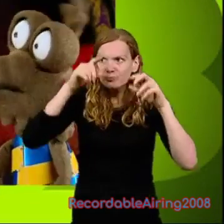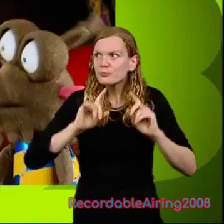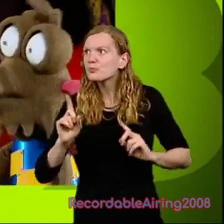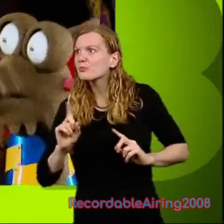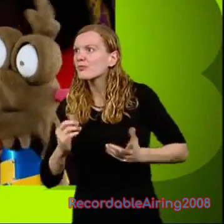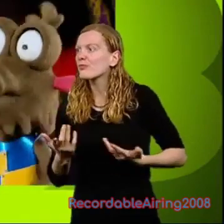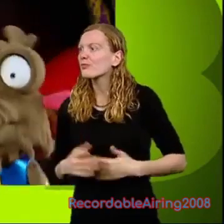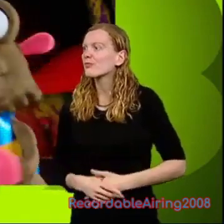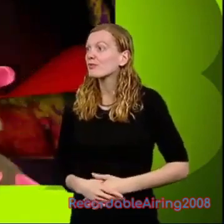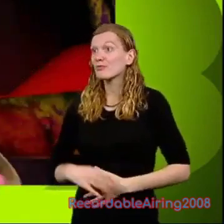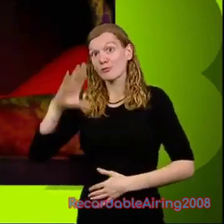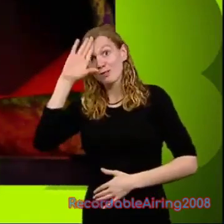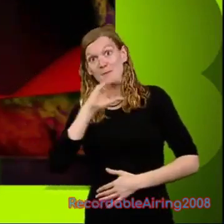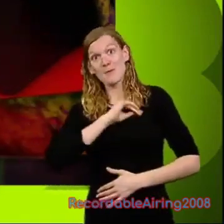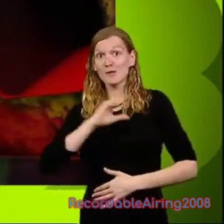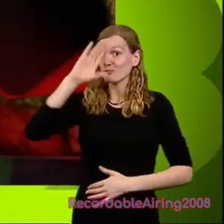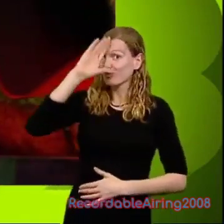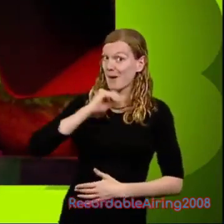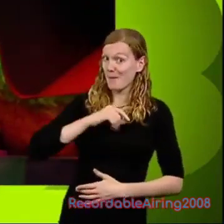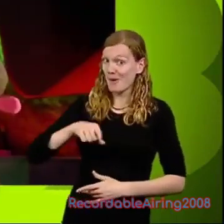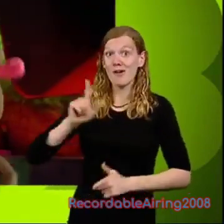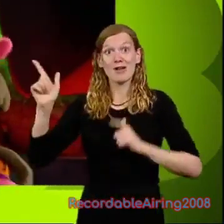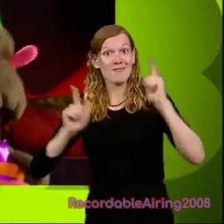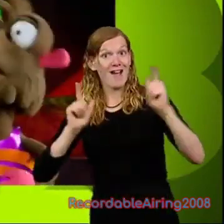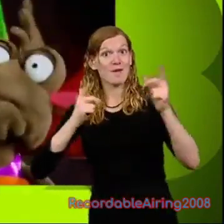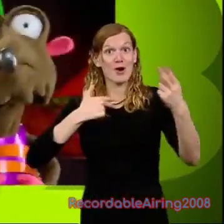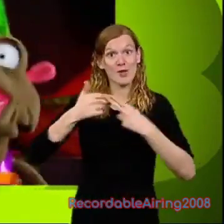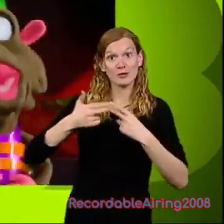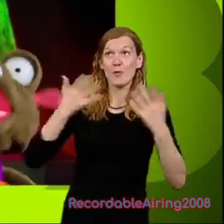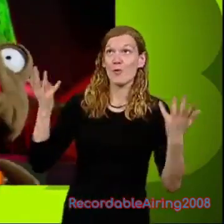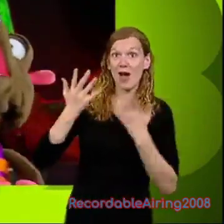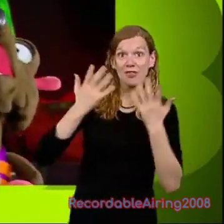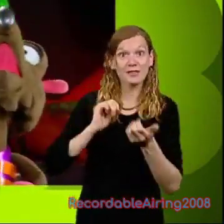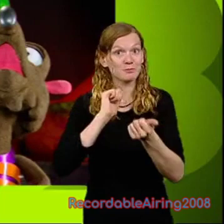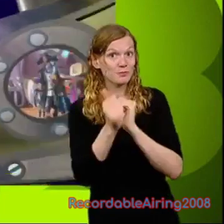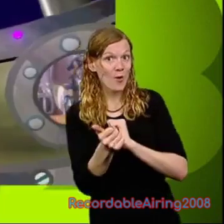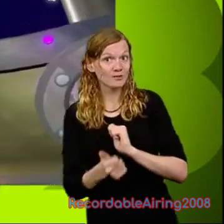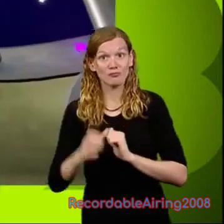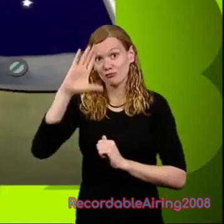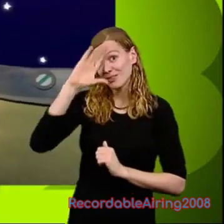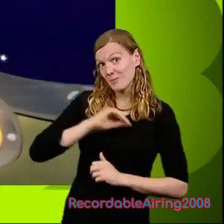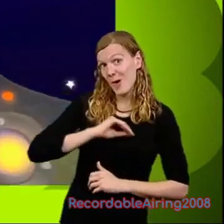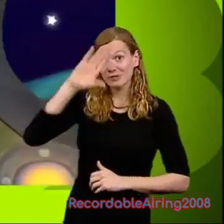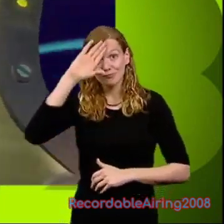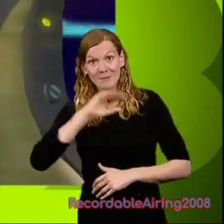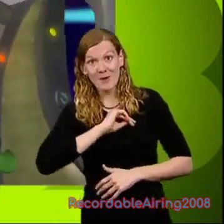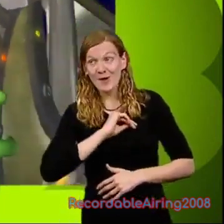weather, interplanetary sport. It's a Zorst report, the Zorst report. Ah-hoo!